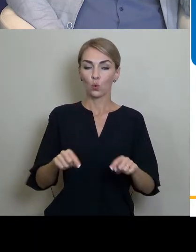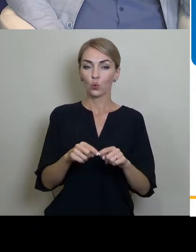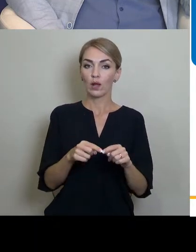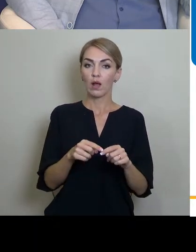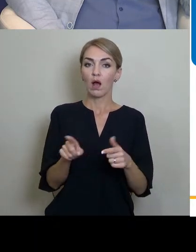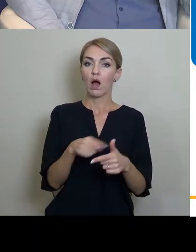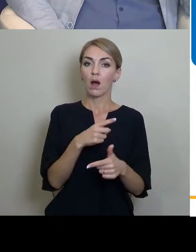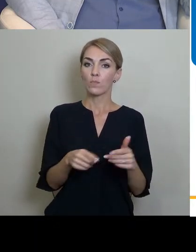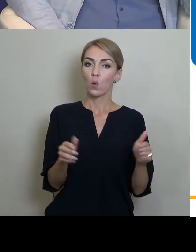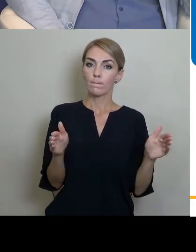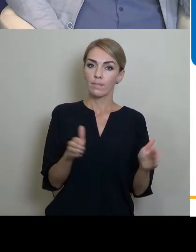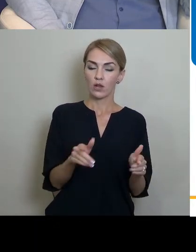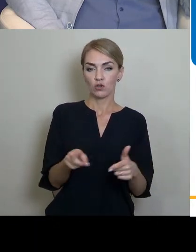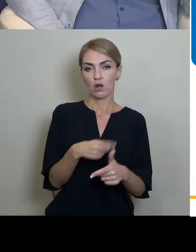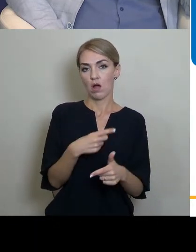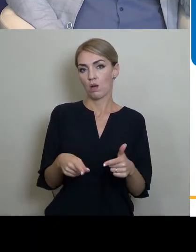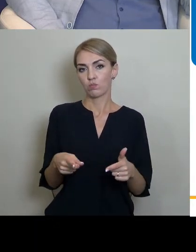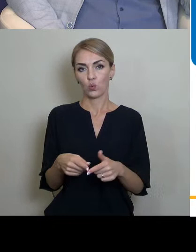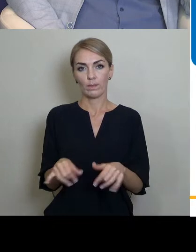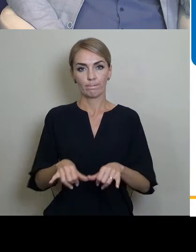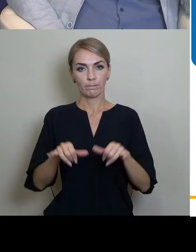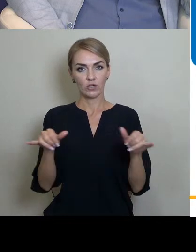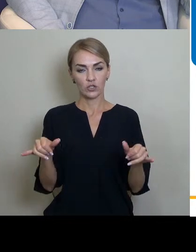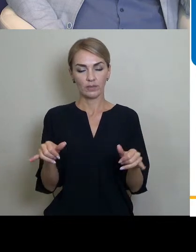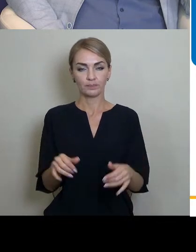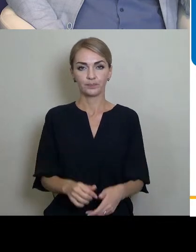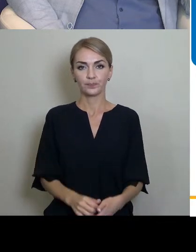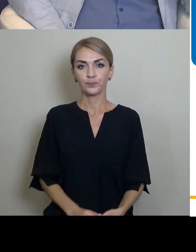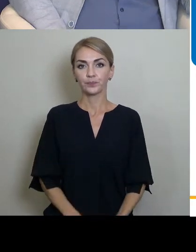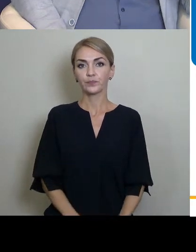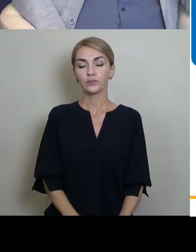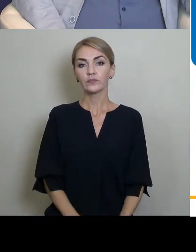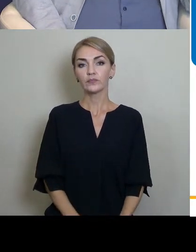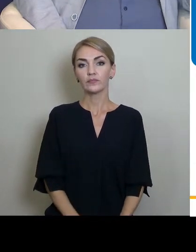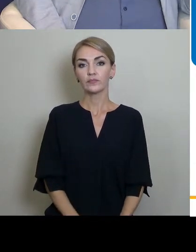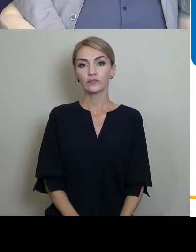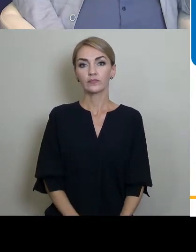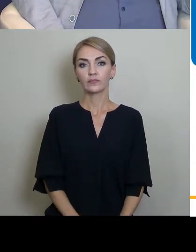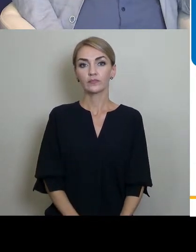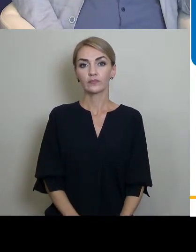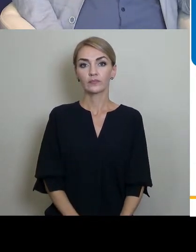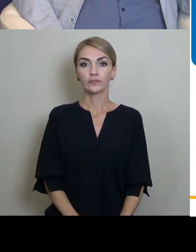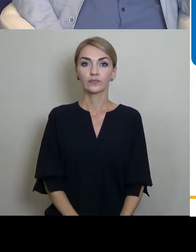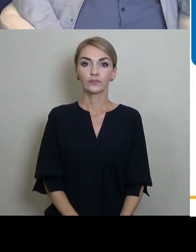average number 1 plus or 1 less in terms of constituency.